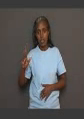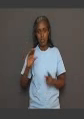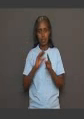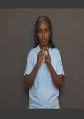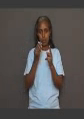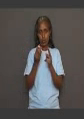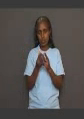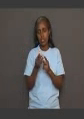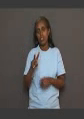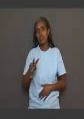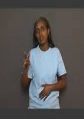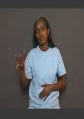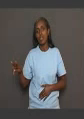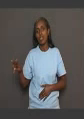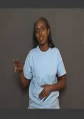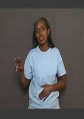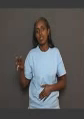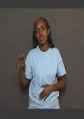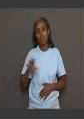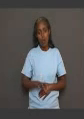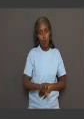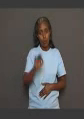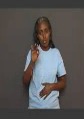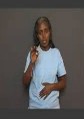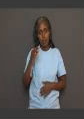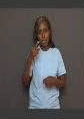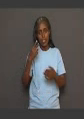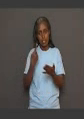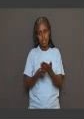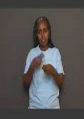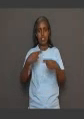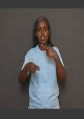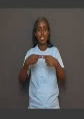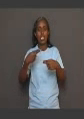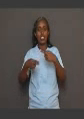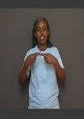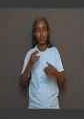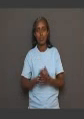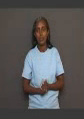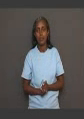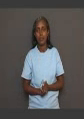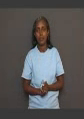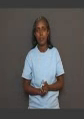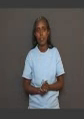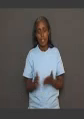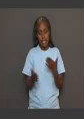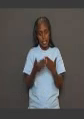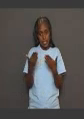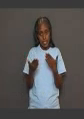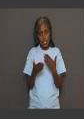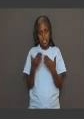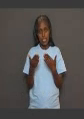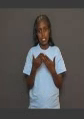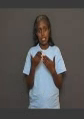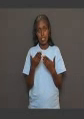position vector is obtained by this relationship. The symbol